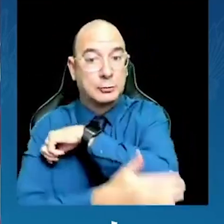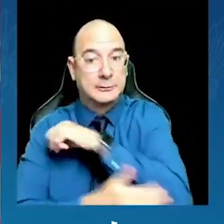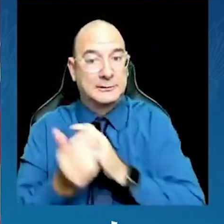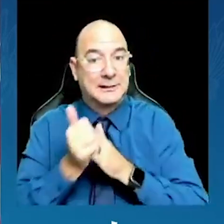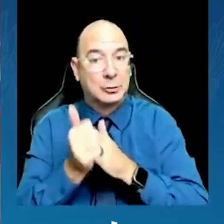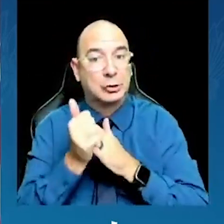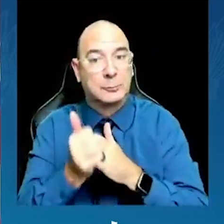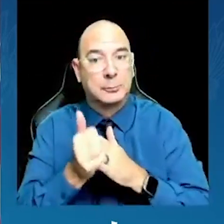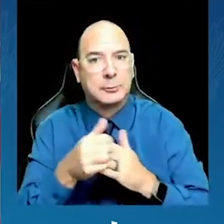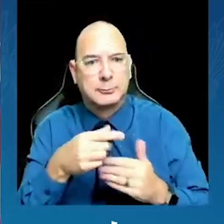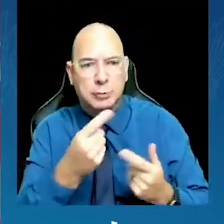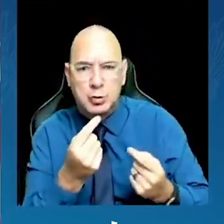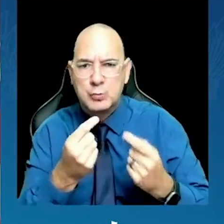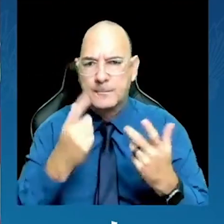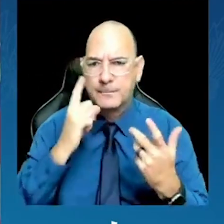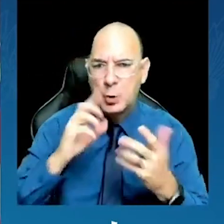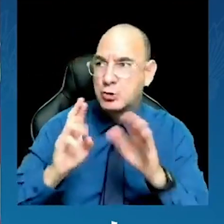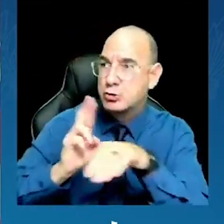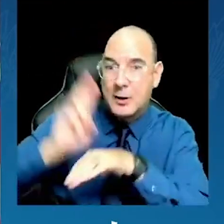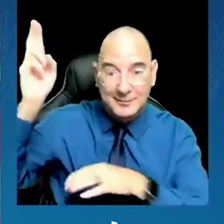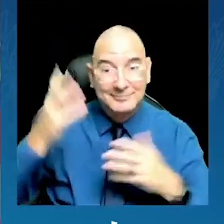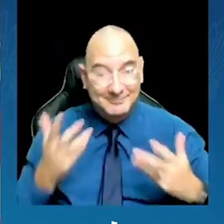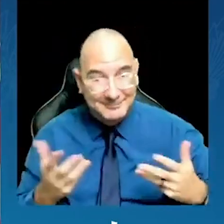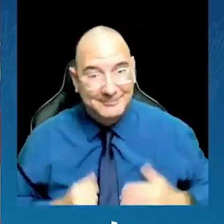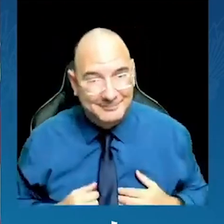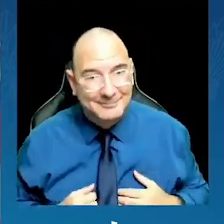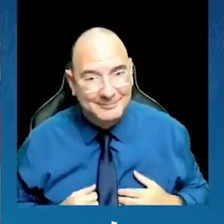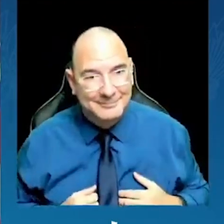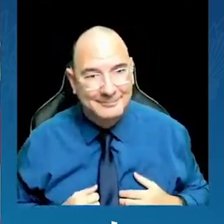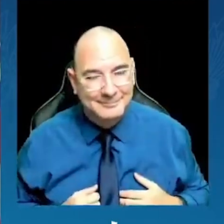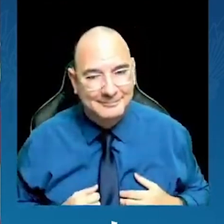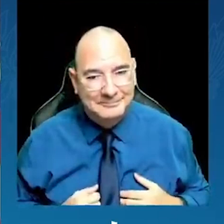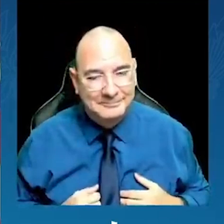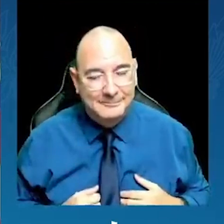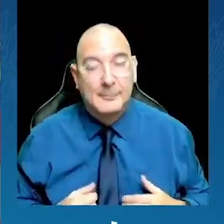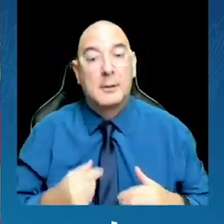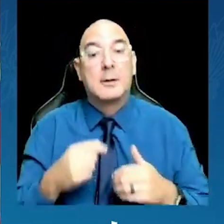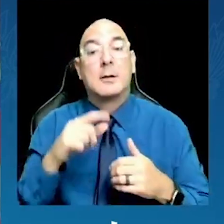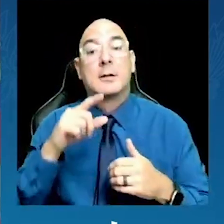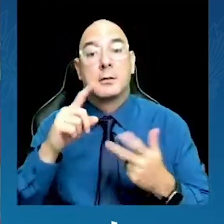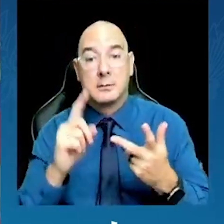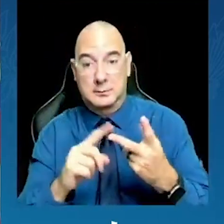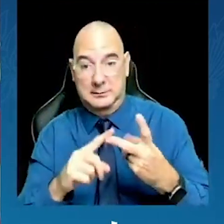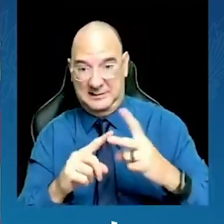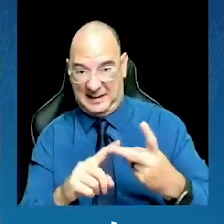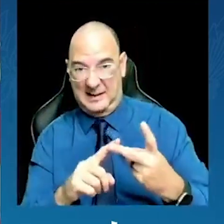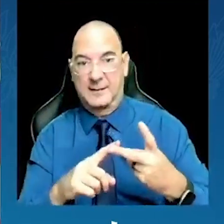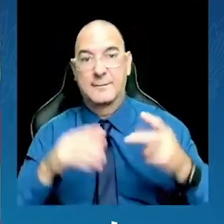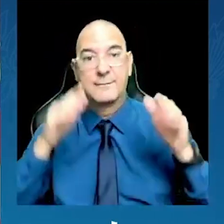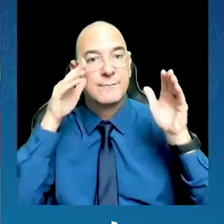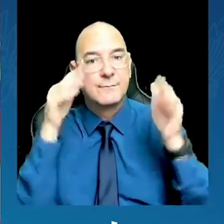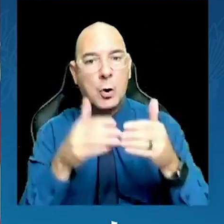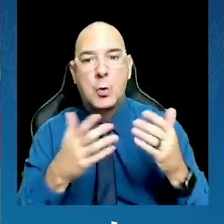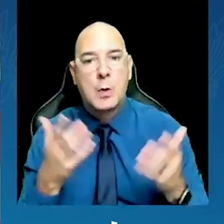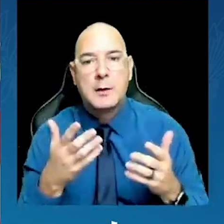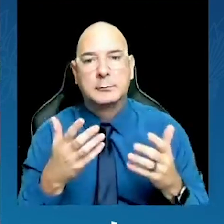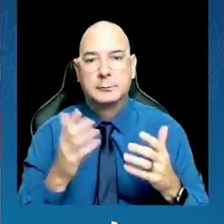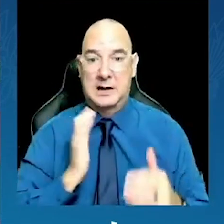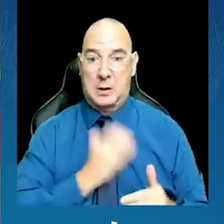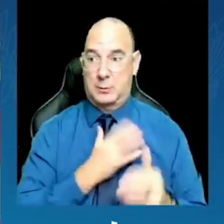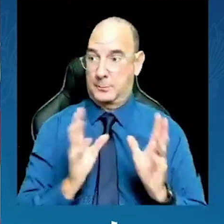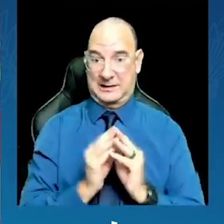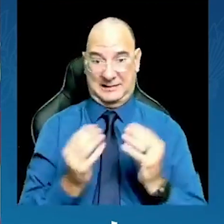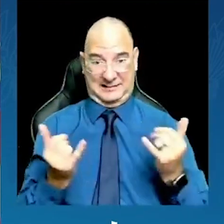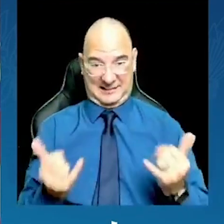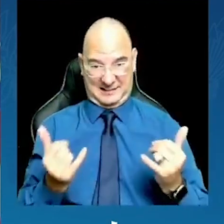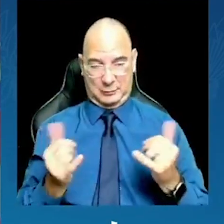space. So that brings me to our second area of focus and a focus of our meeting for today as well, which is